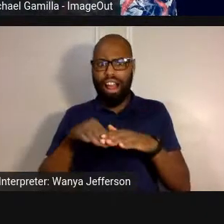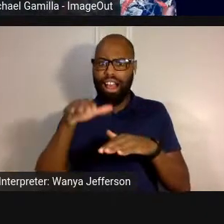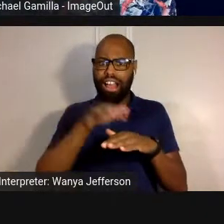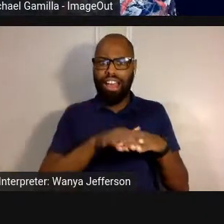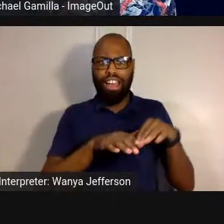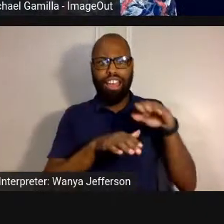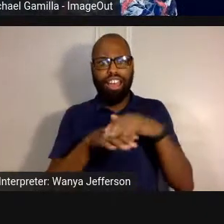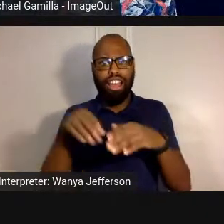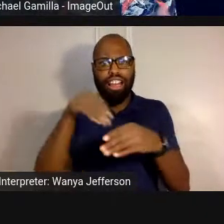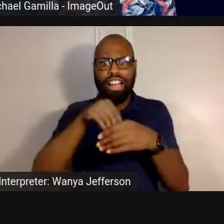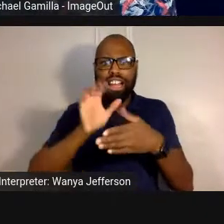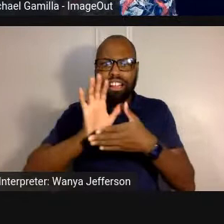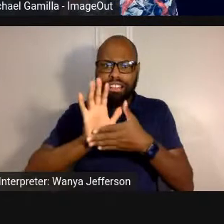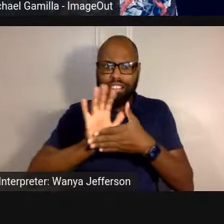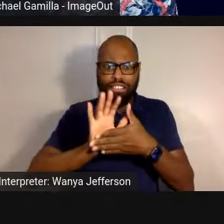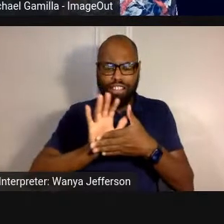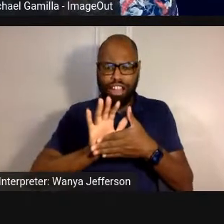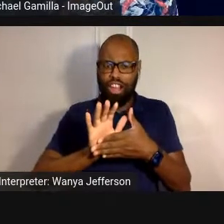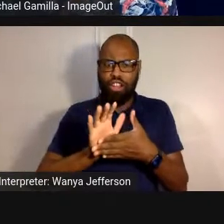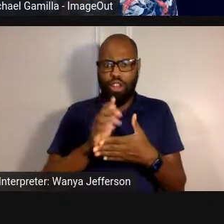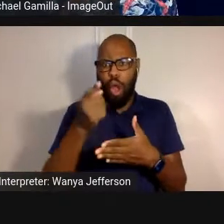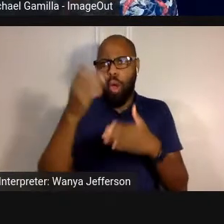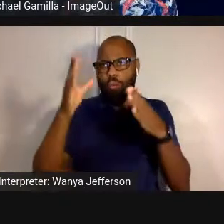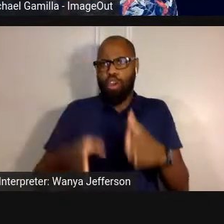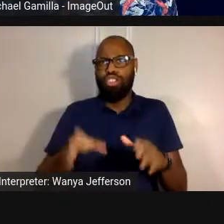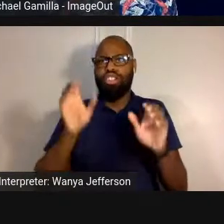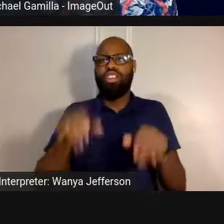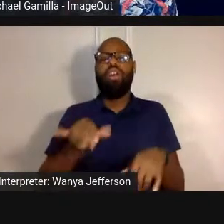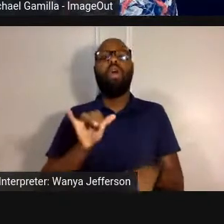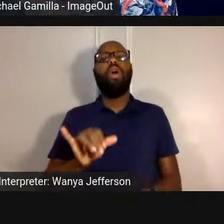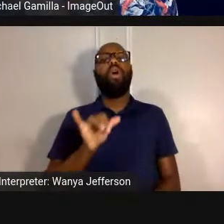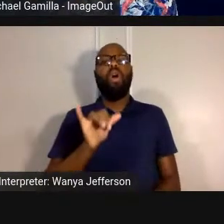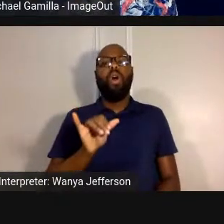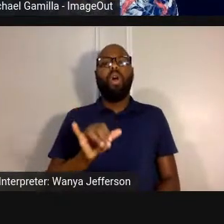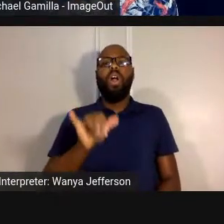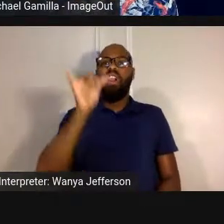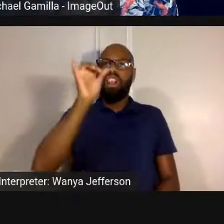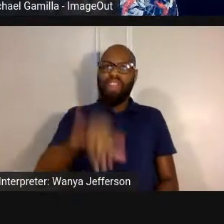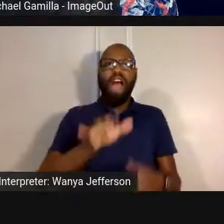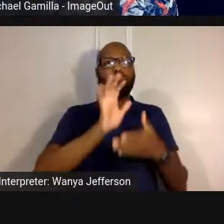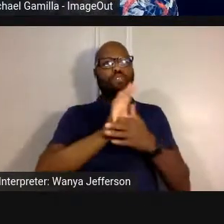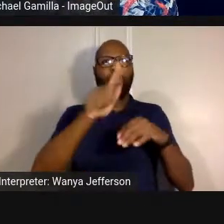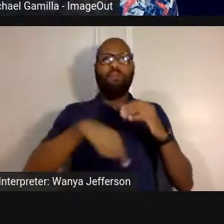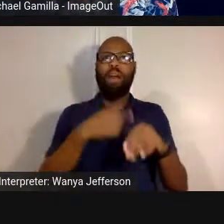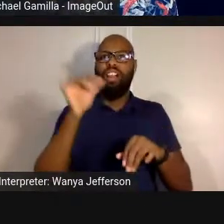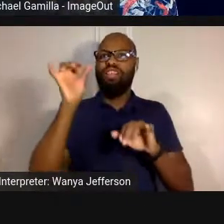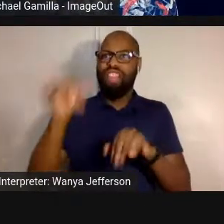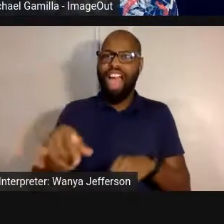know, one can find meaning. So, you know, just kudos